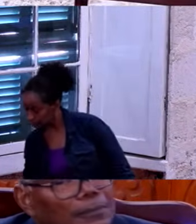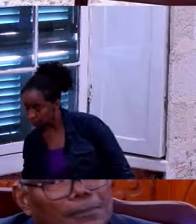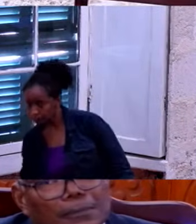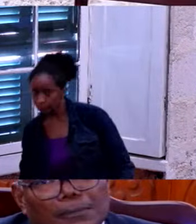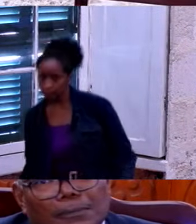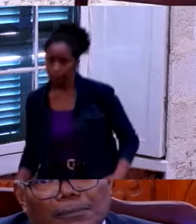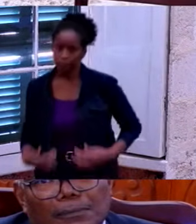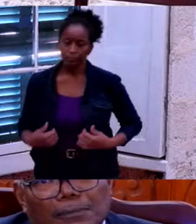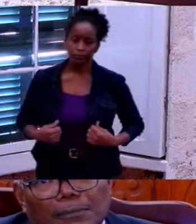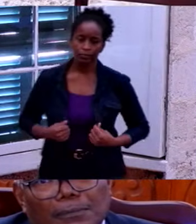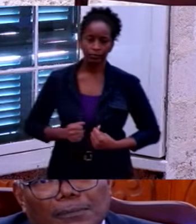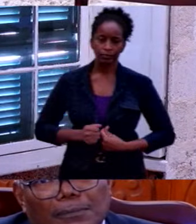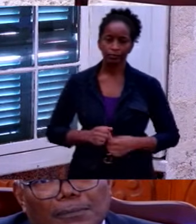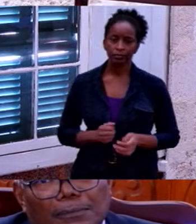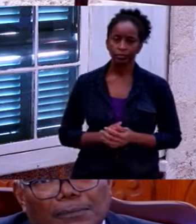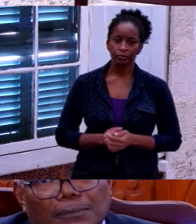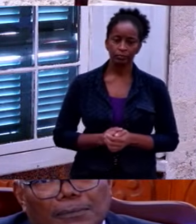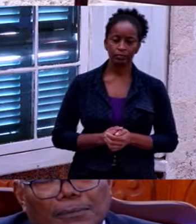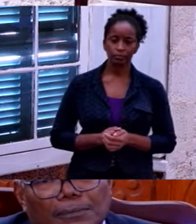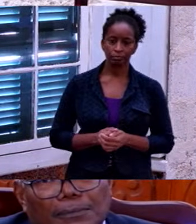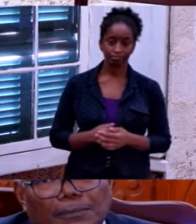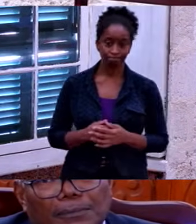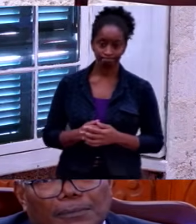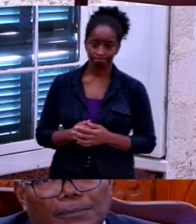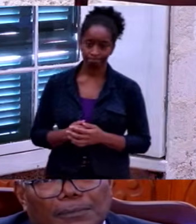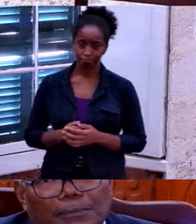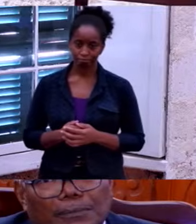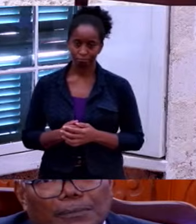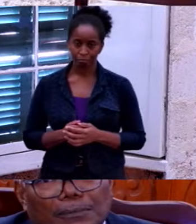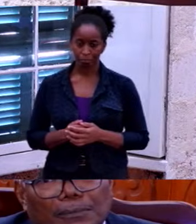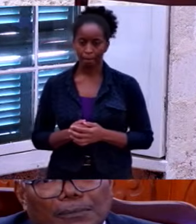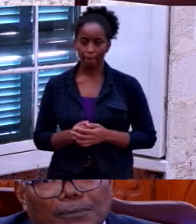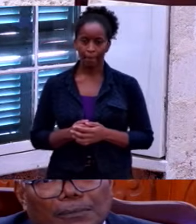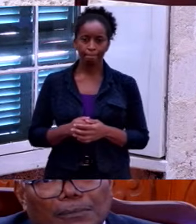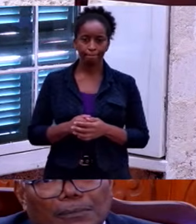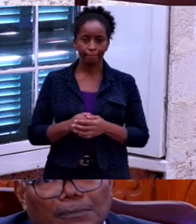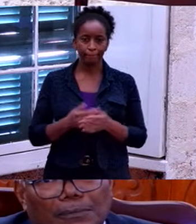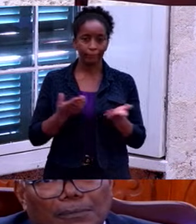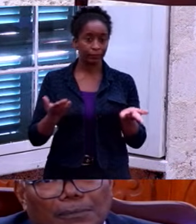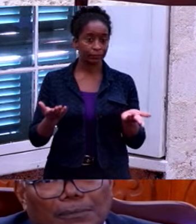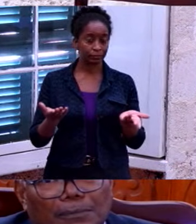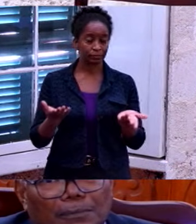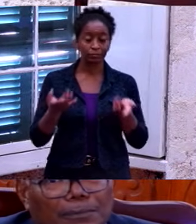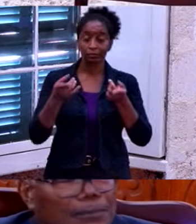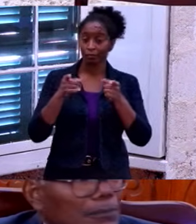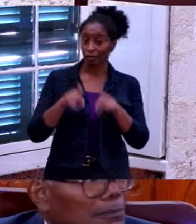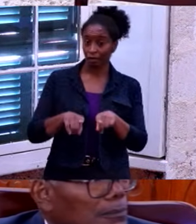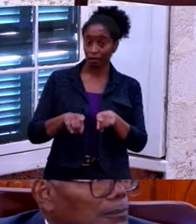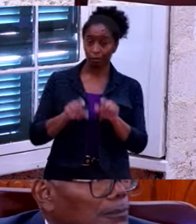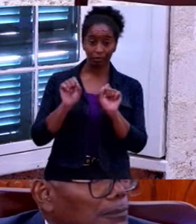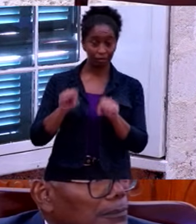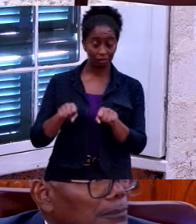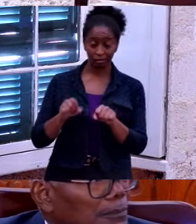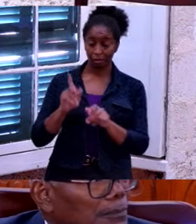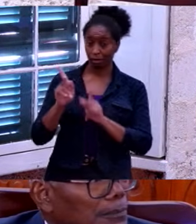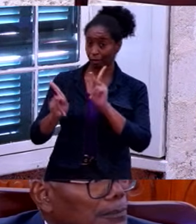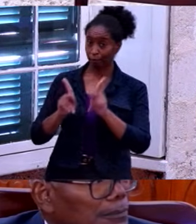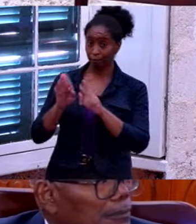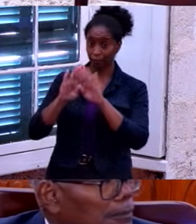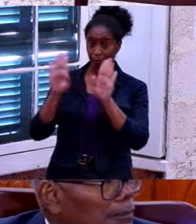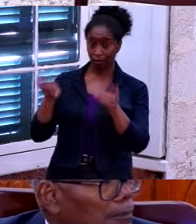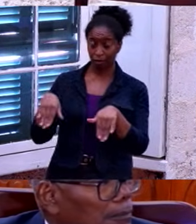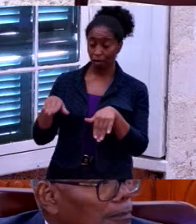to people's front doors. And everybody had a cell phone. And when friends were coming